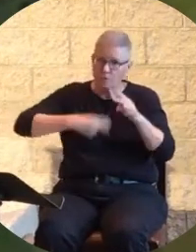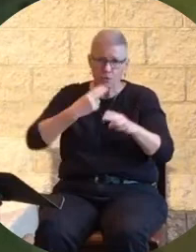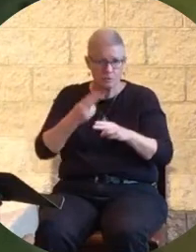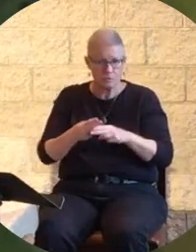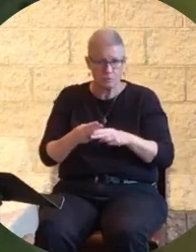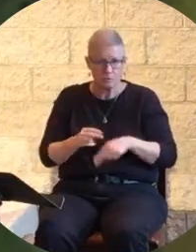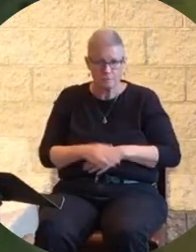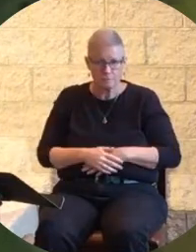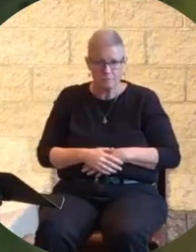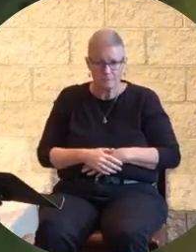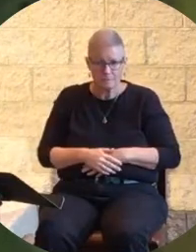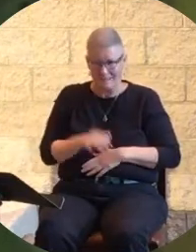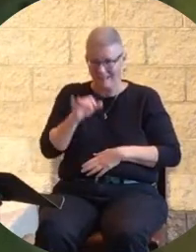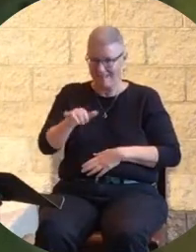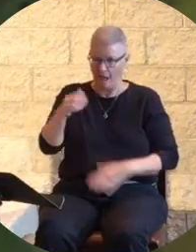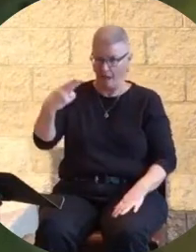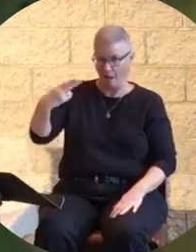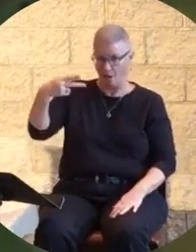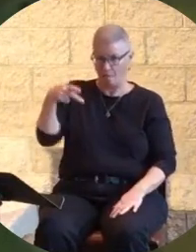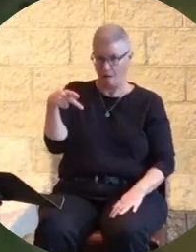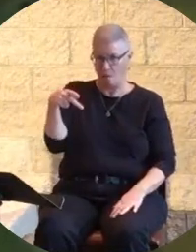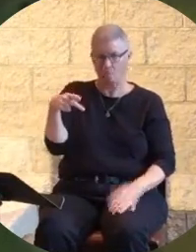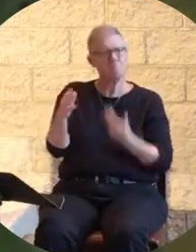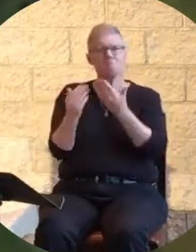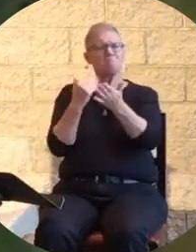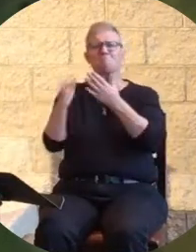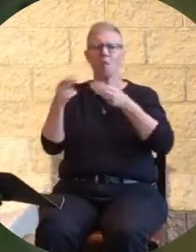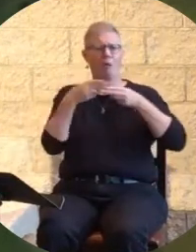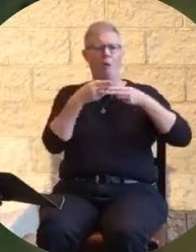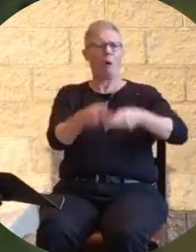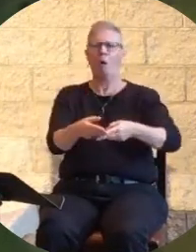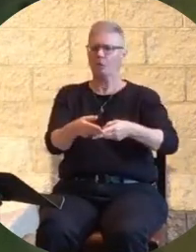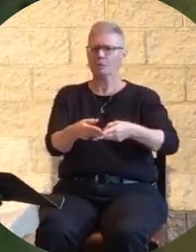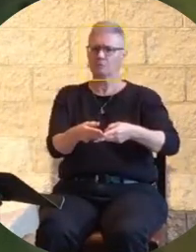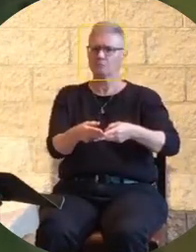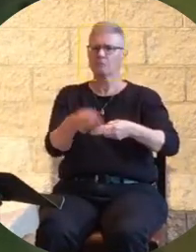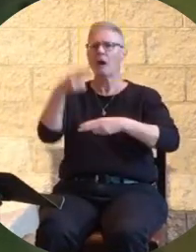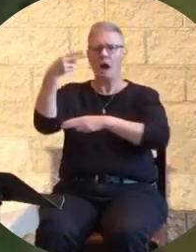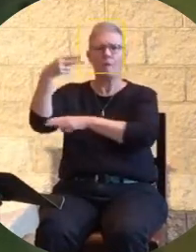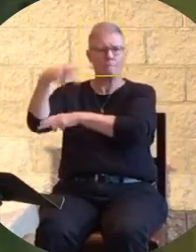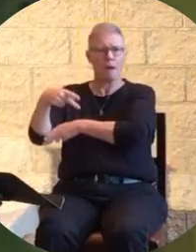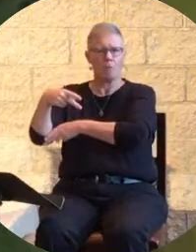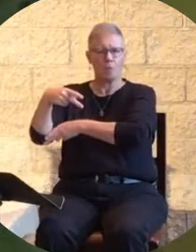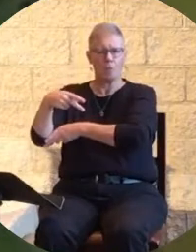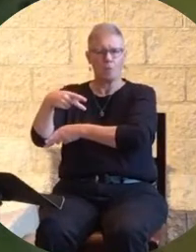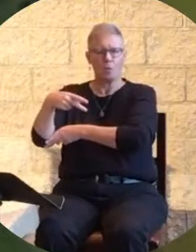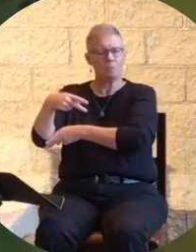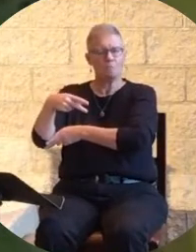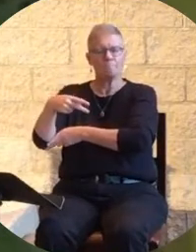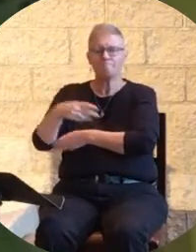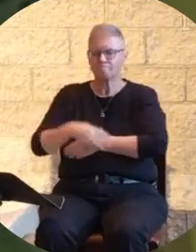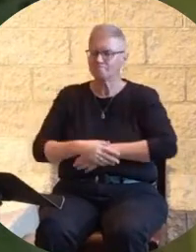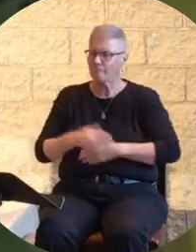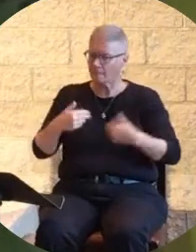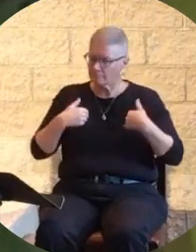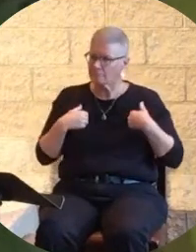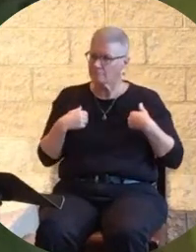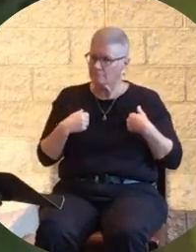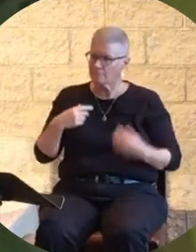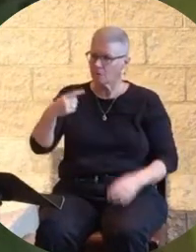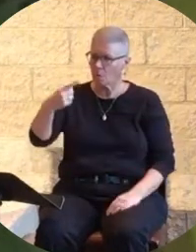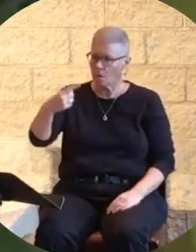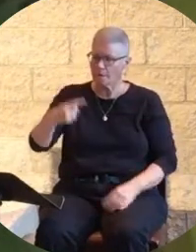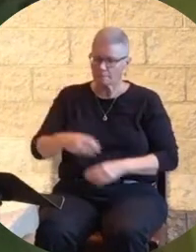That higher power, regardless of what you want to call it, there is a higher power. And